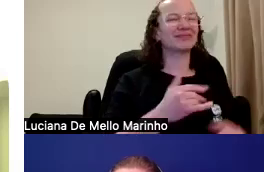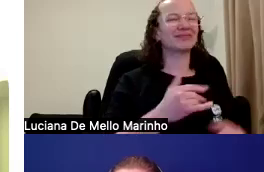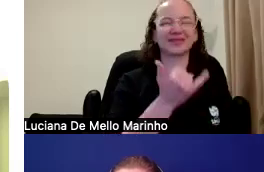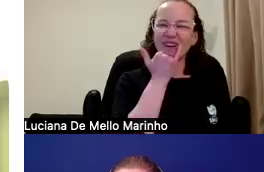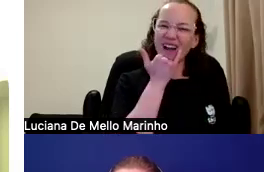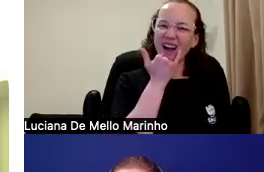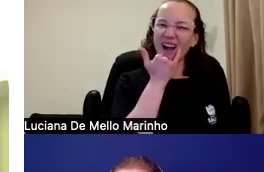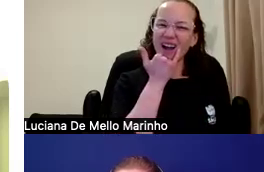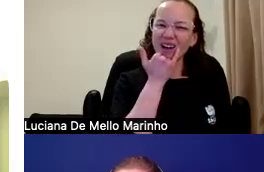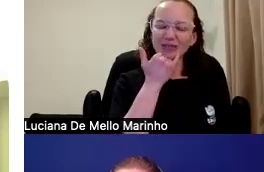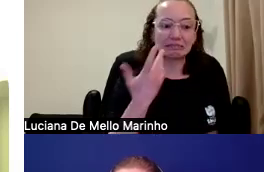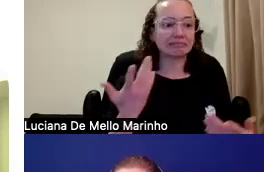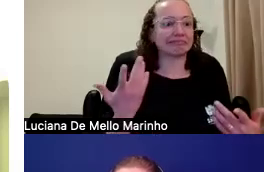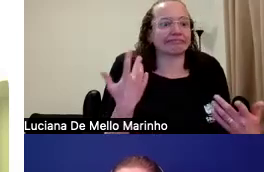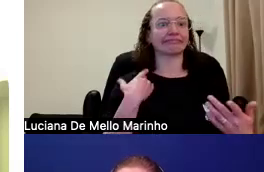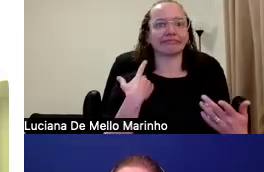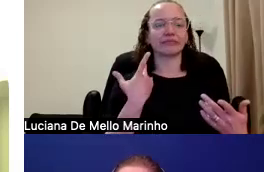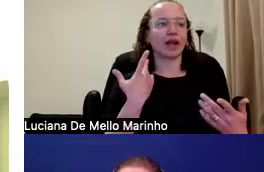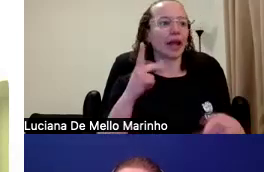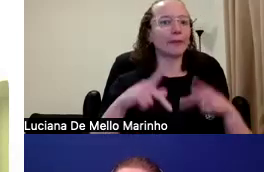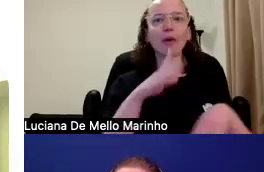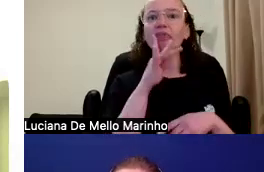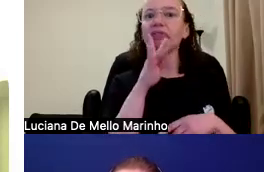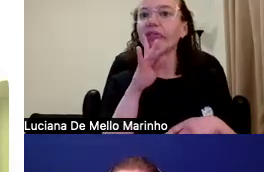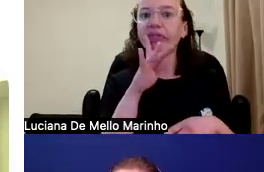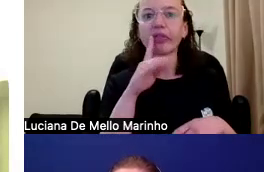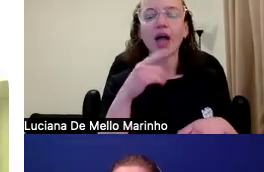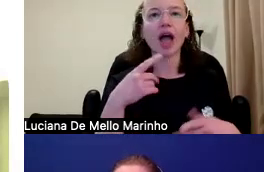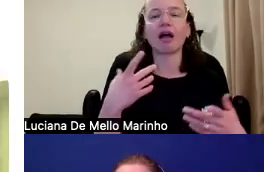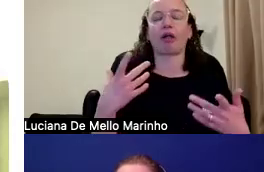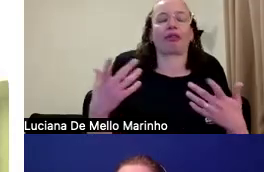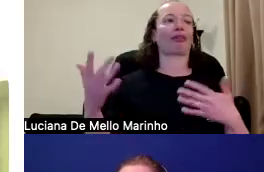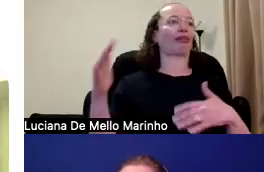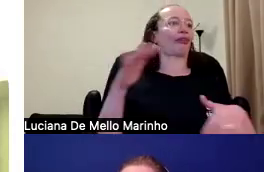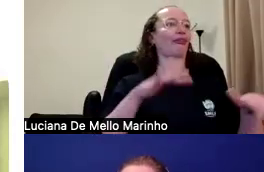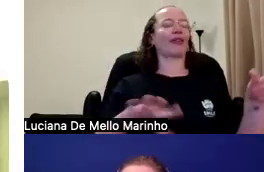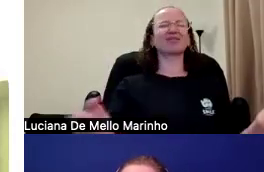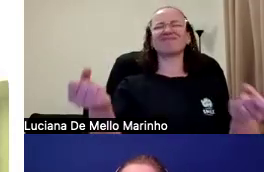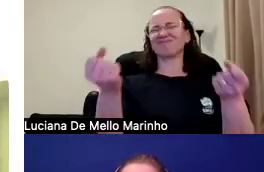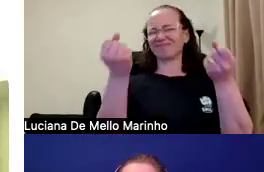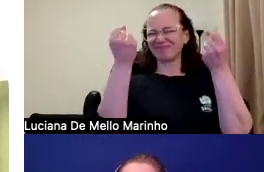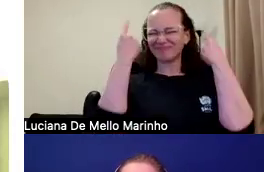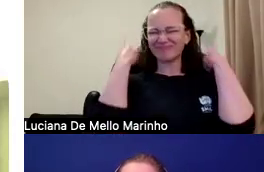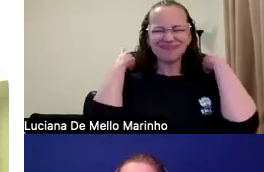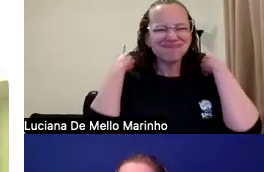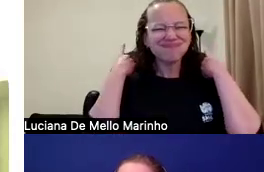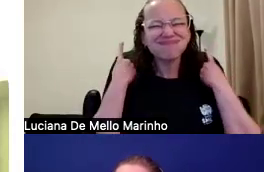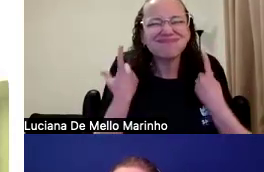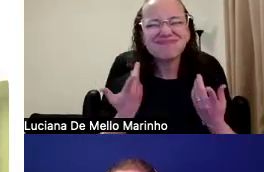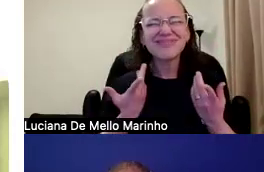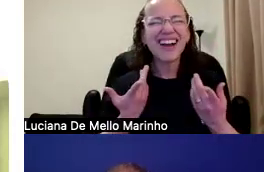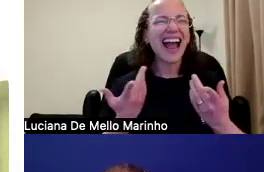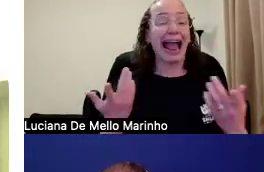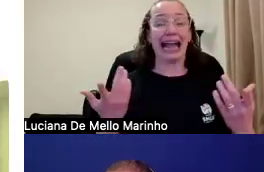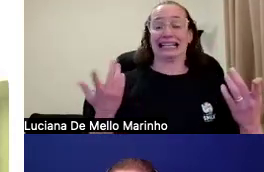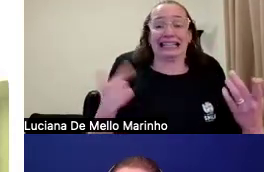through that transition process and I was making mistakes. People were talking and I couldn't